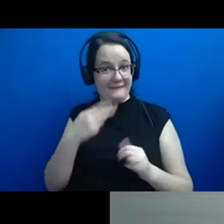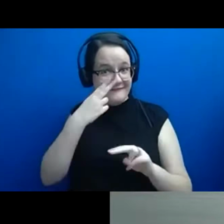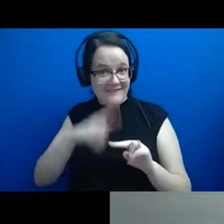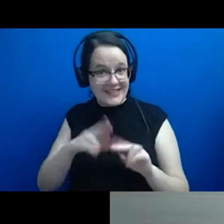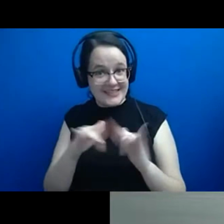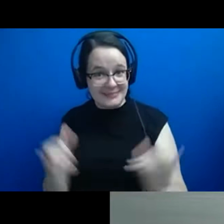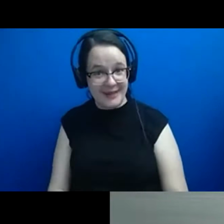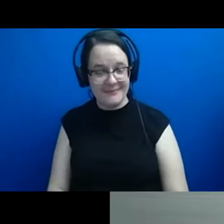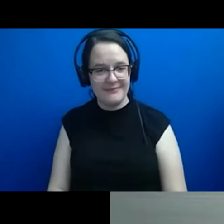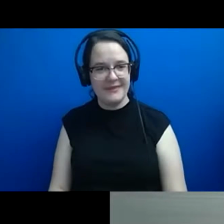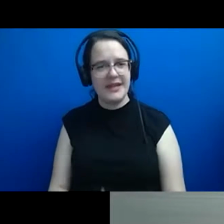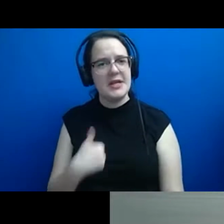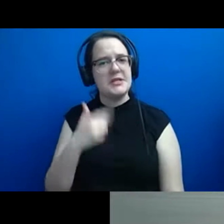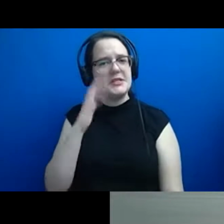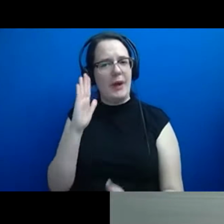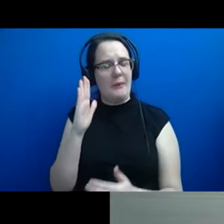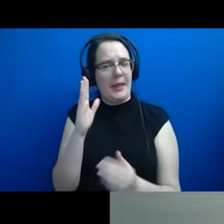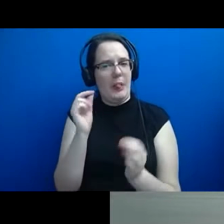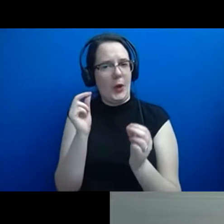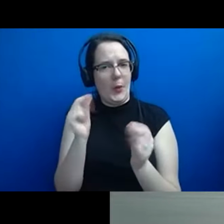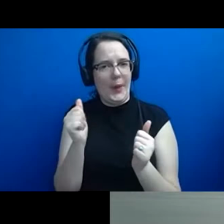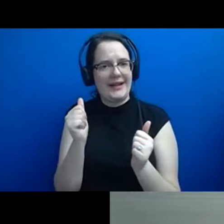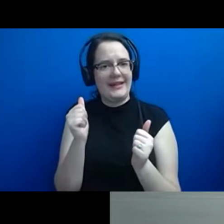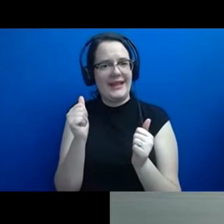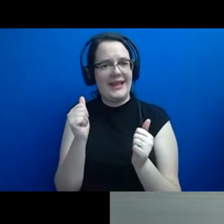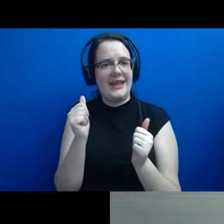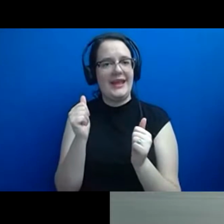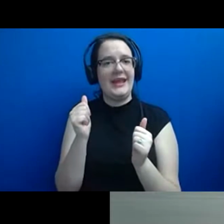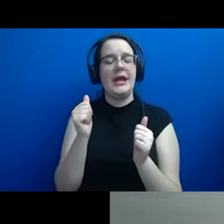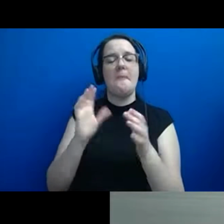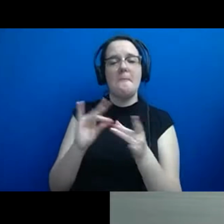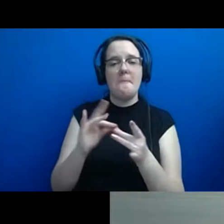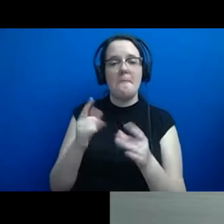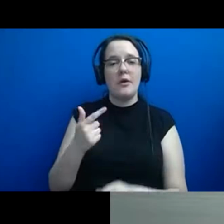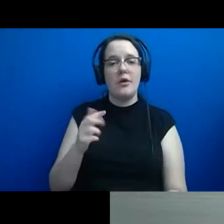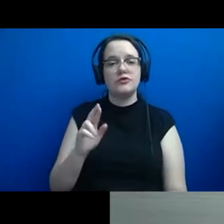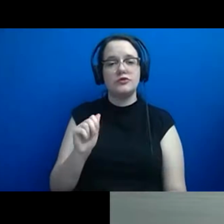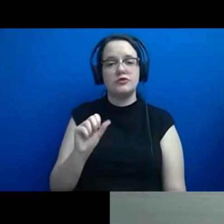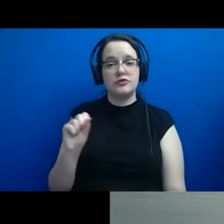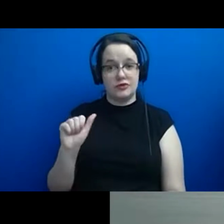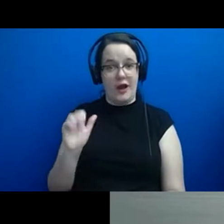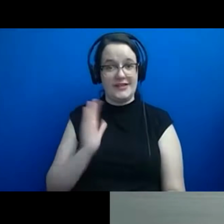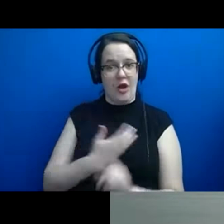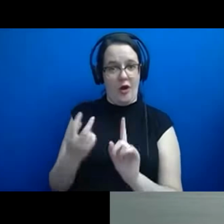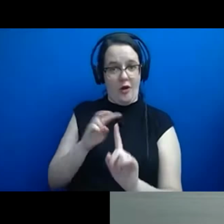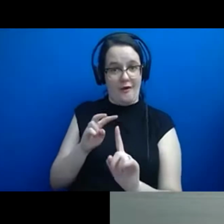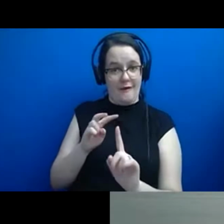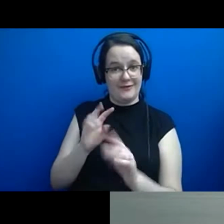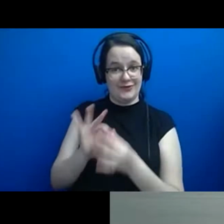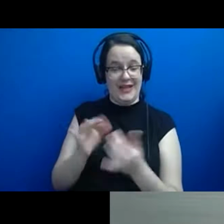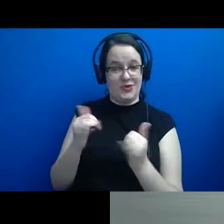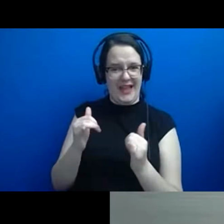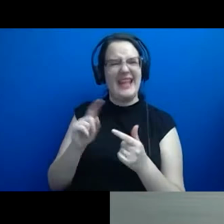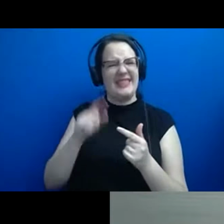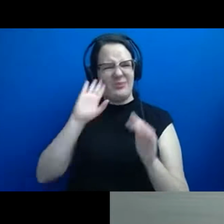So I'm going to real quickly just give you GRASA's aspect on play, and then I'm going to introduce you to our other panel members and let them do most of